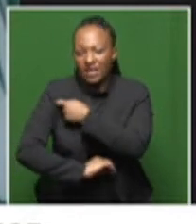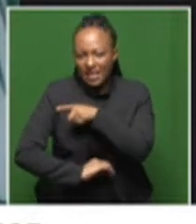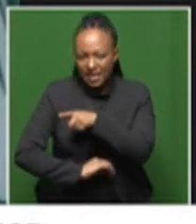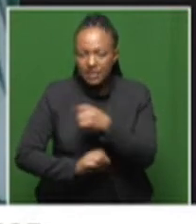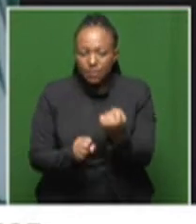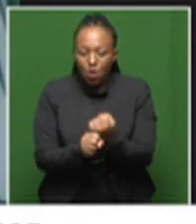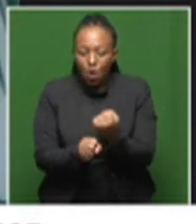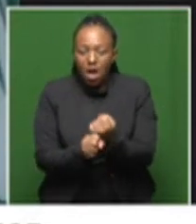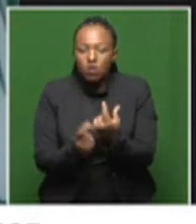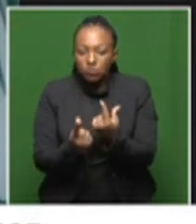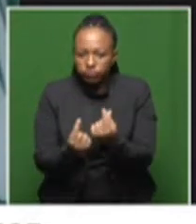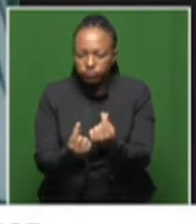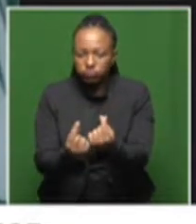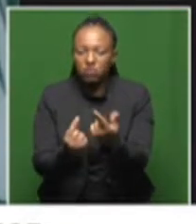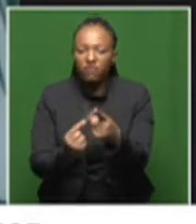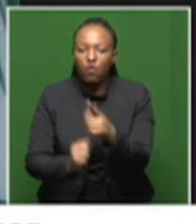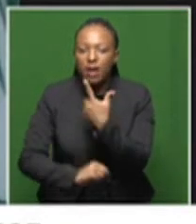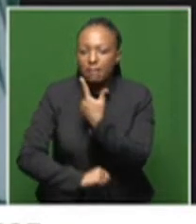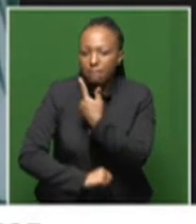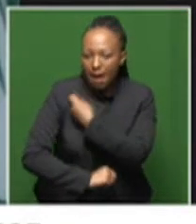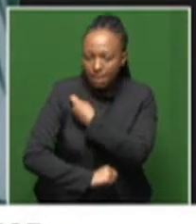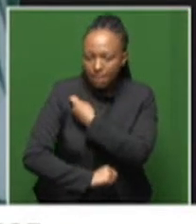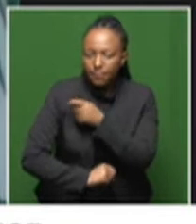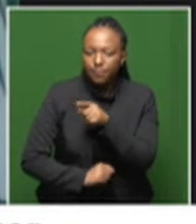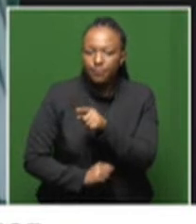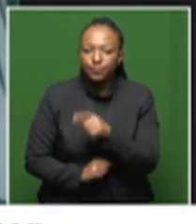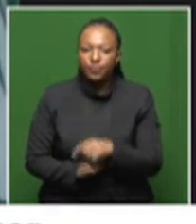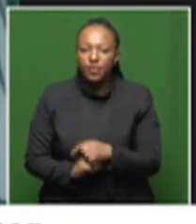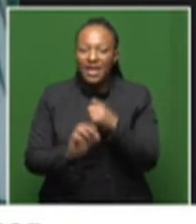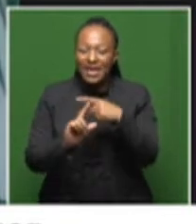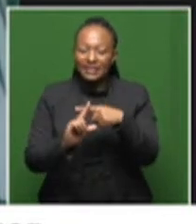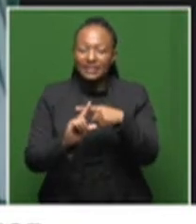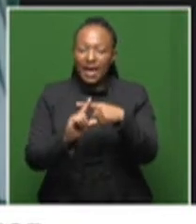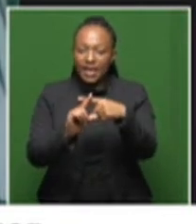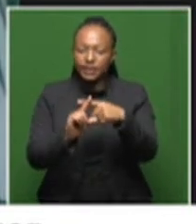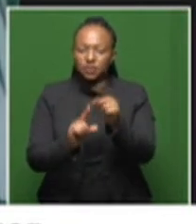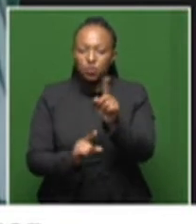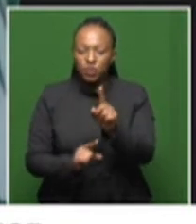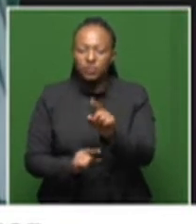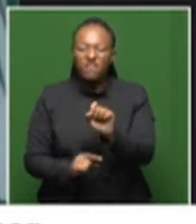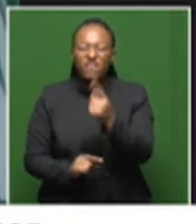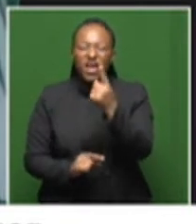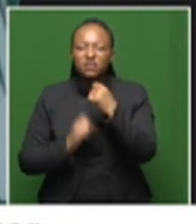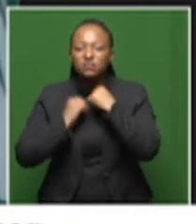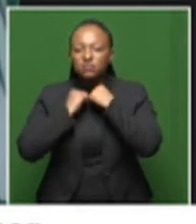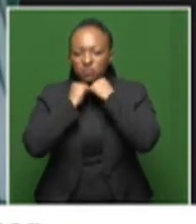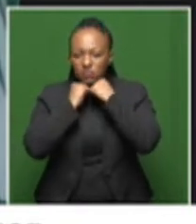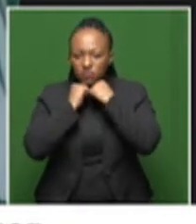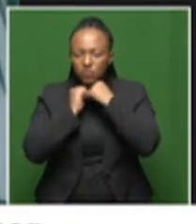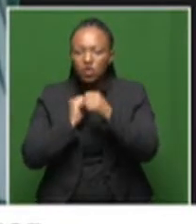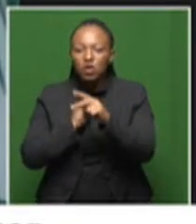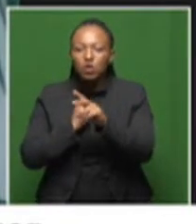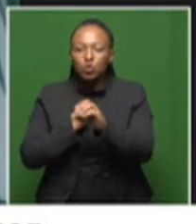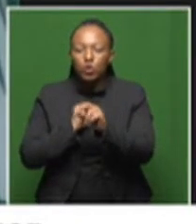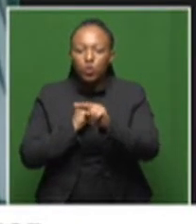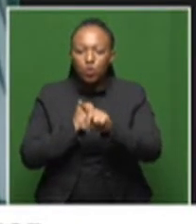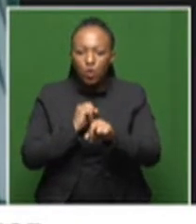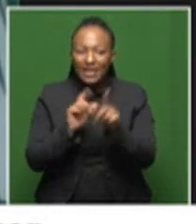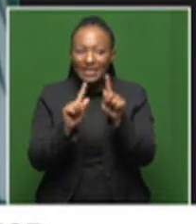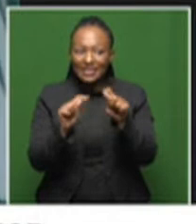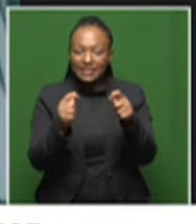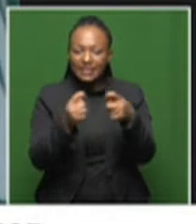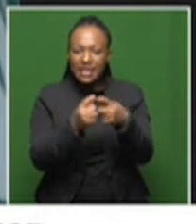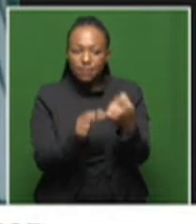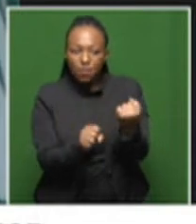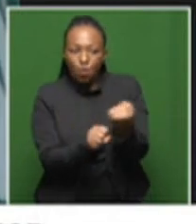work that needs to be done in vaccinating. Our target for this is the 1st of August 2021, and my appeal to the team working together